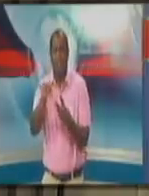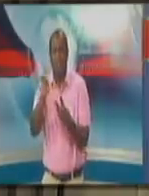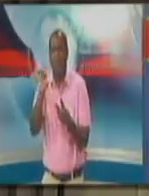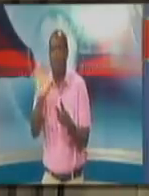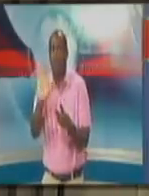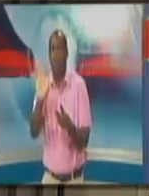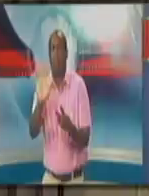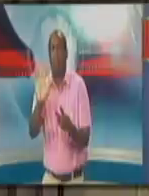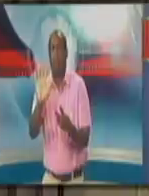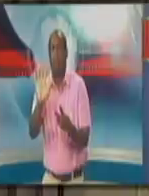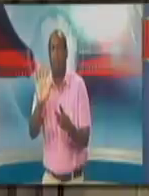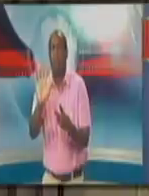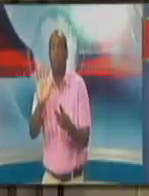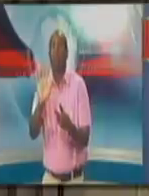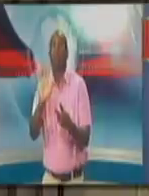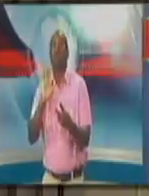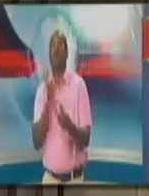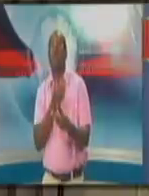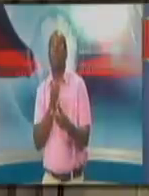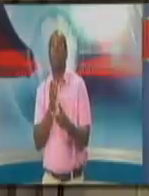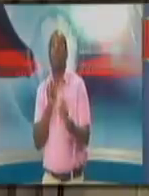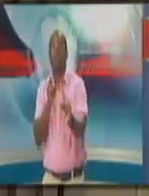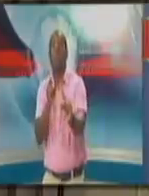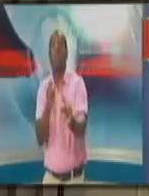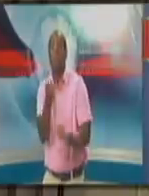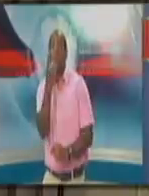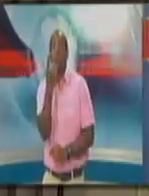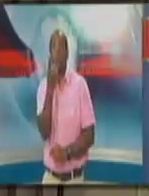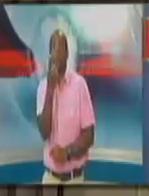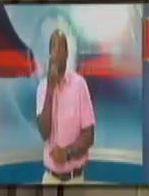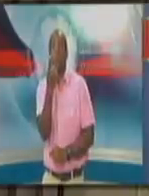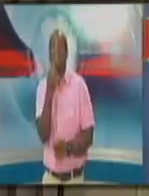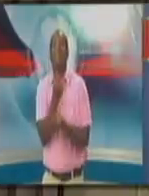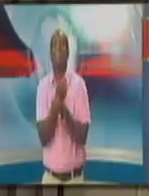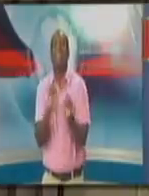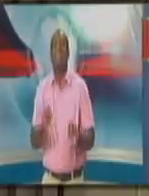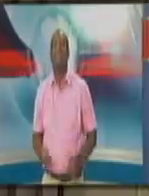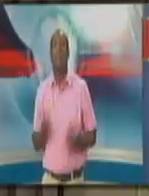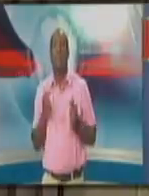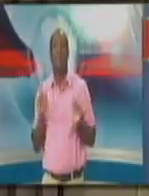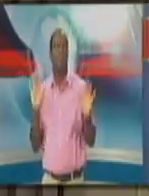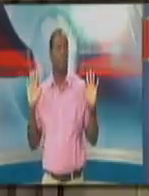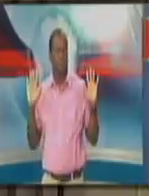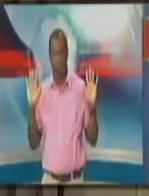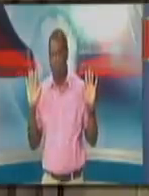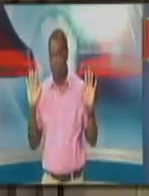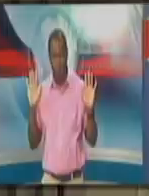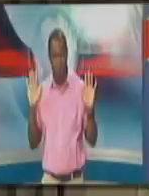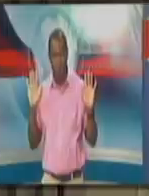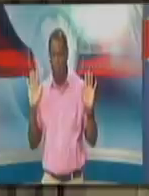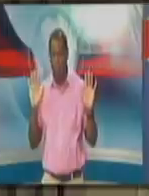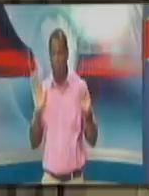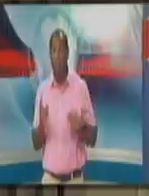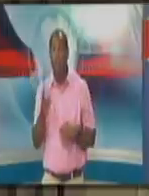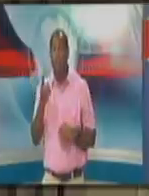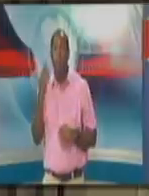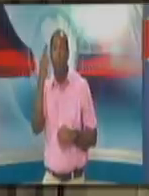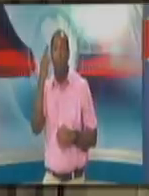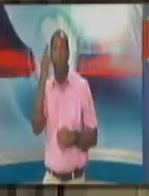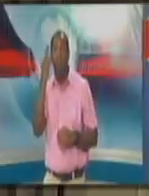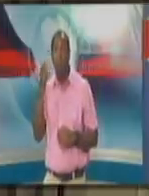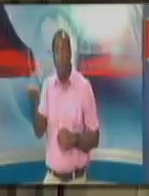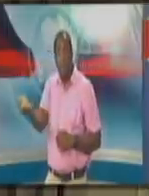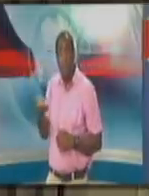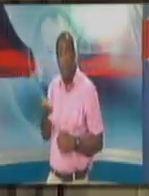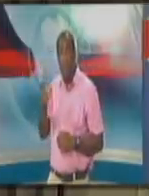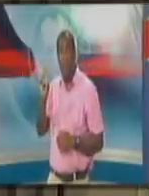Very simple strategic objective. One of the reasons for having Dr. Othello here this morning is to address that same issue,